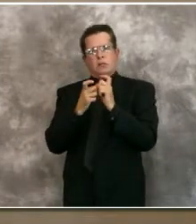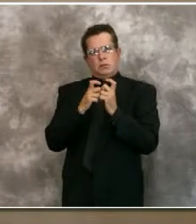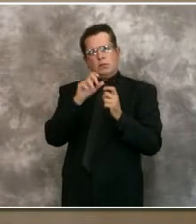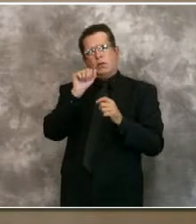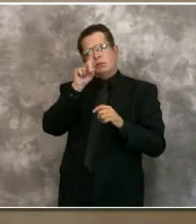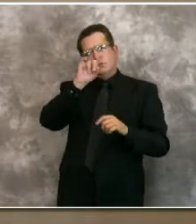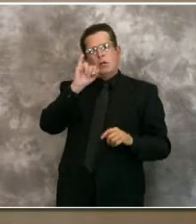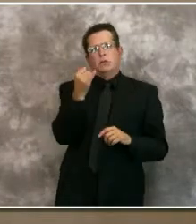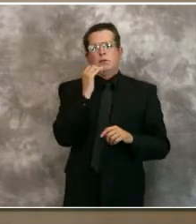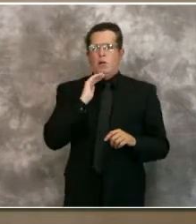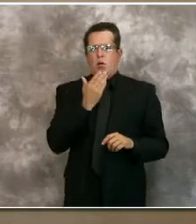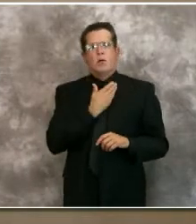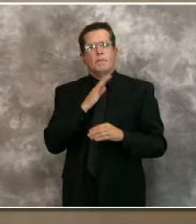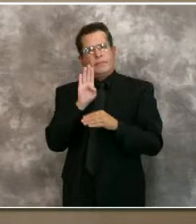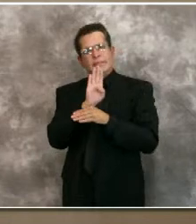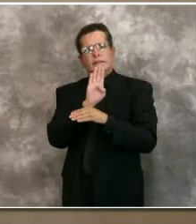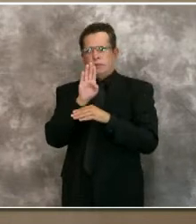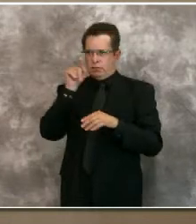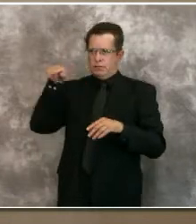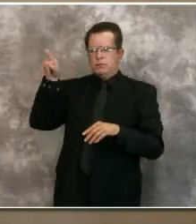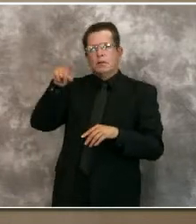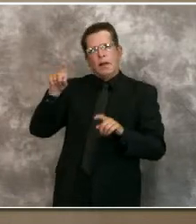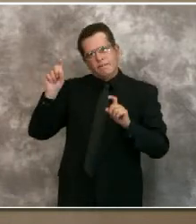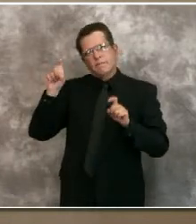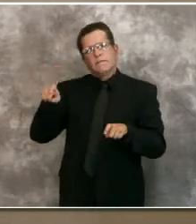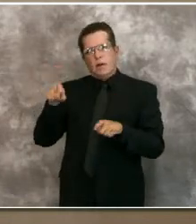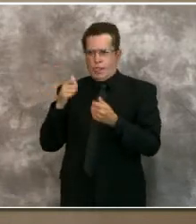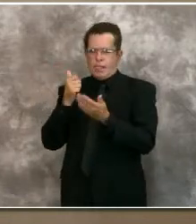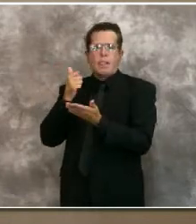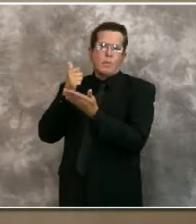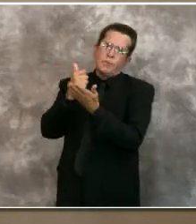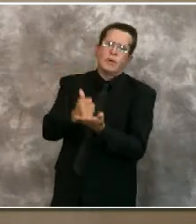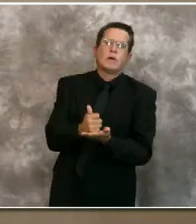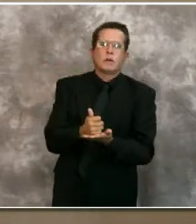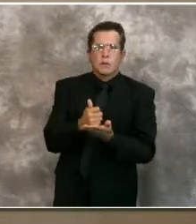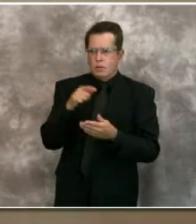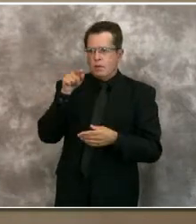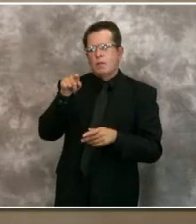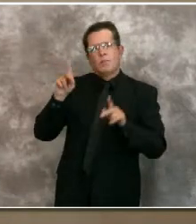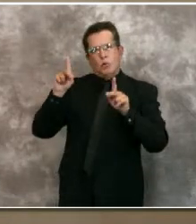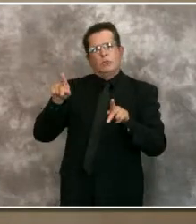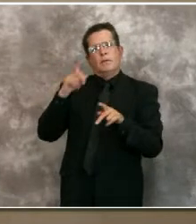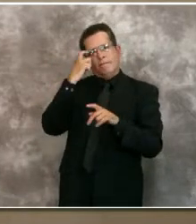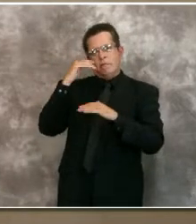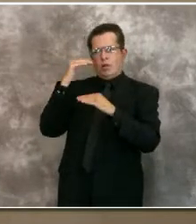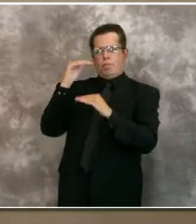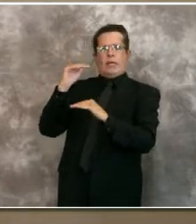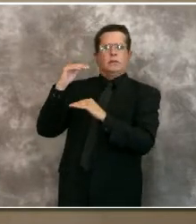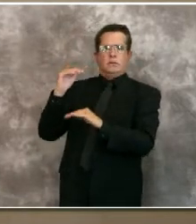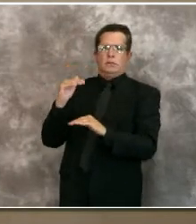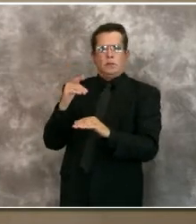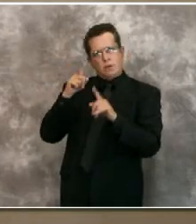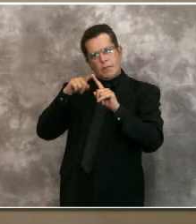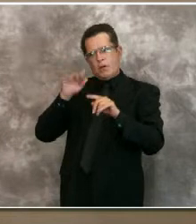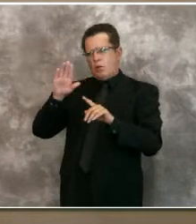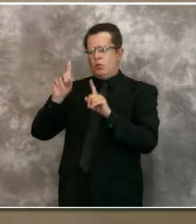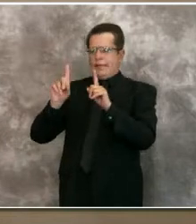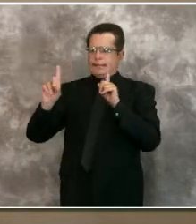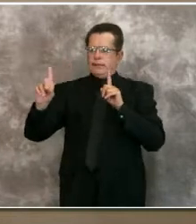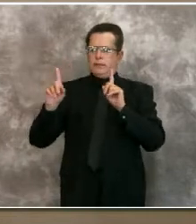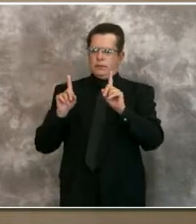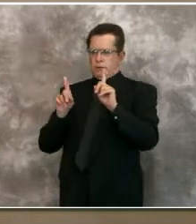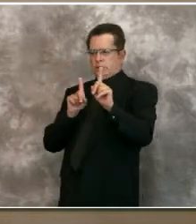Our facilities have to accommodate individuals based on the social